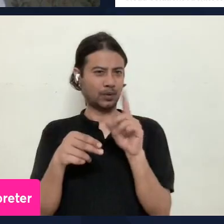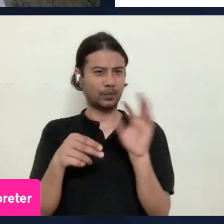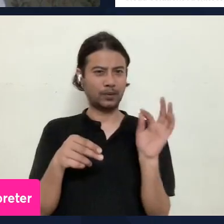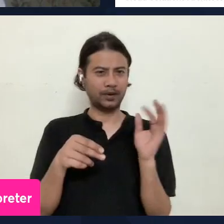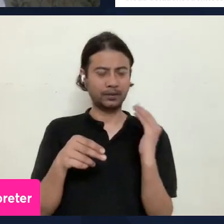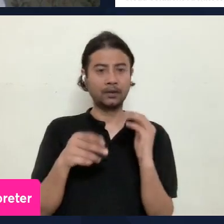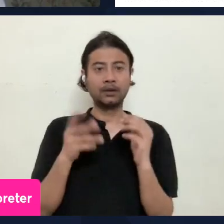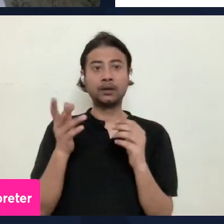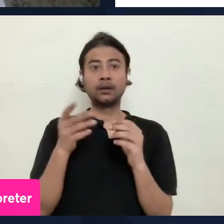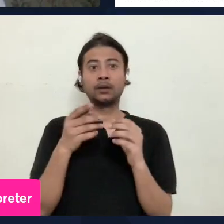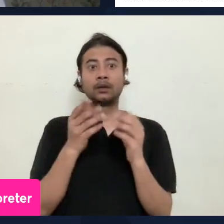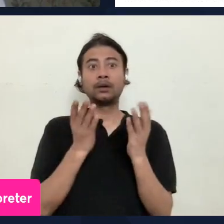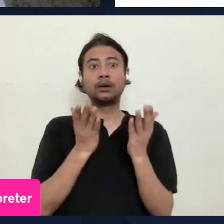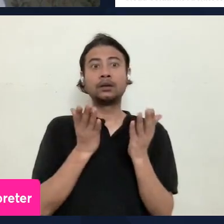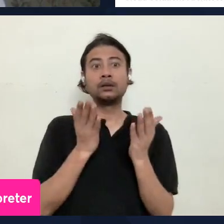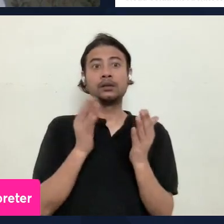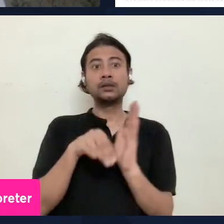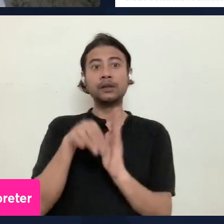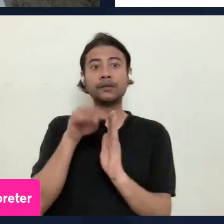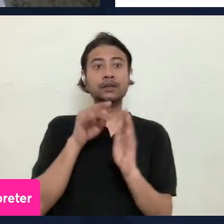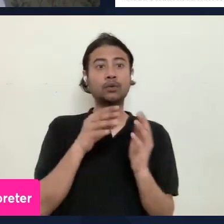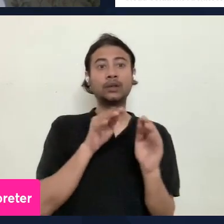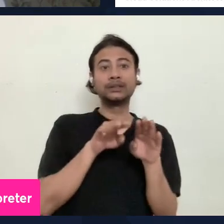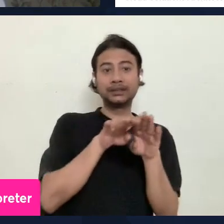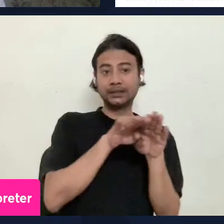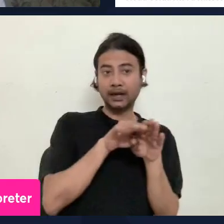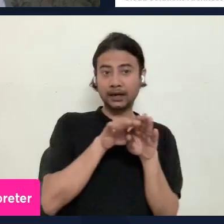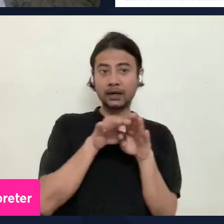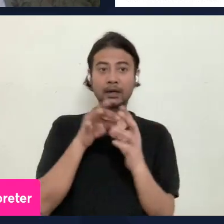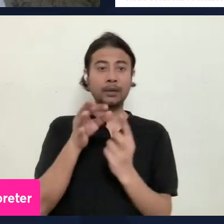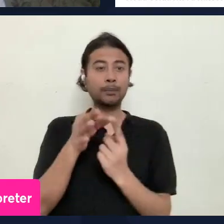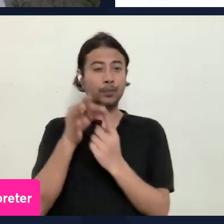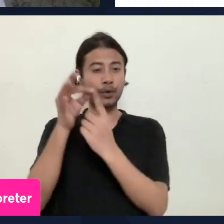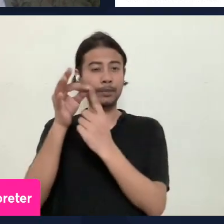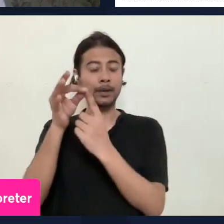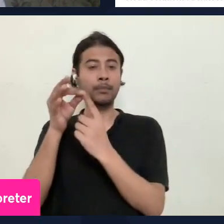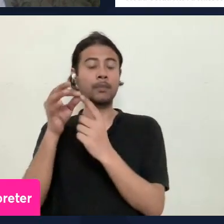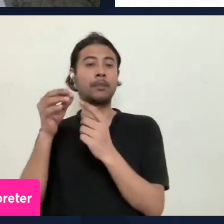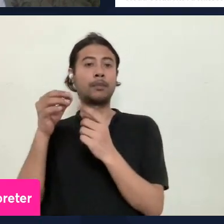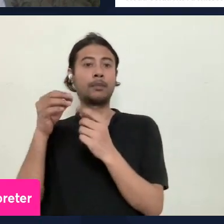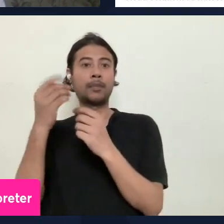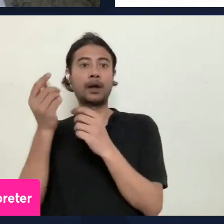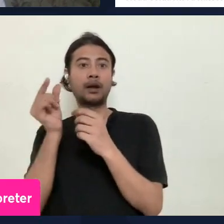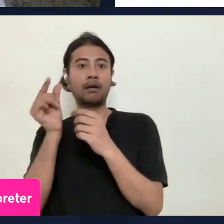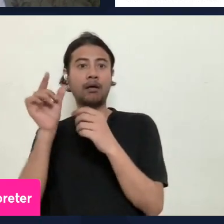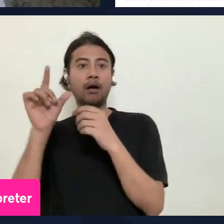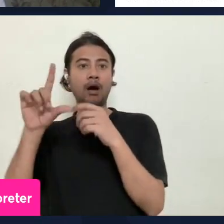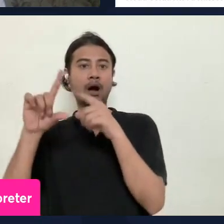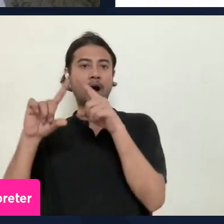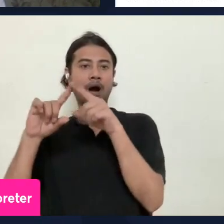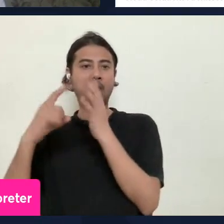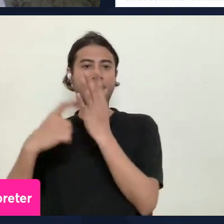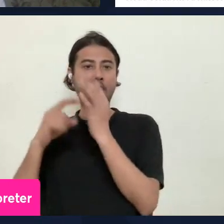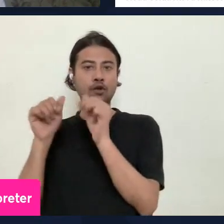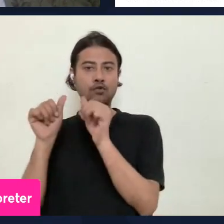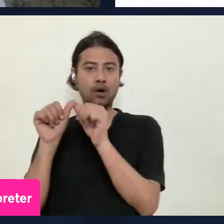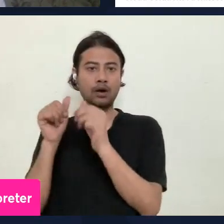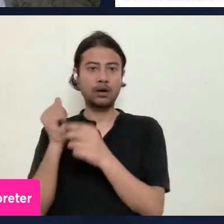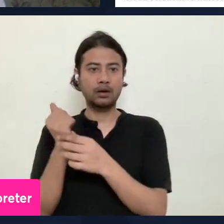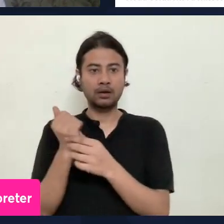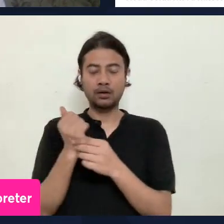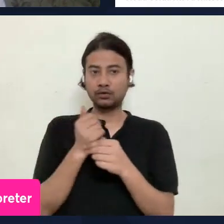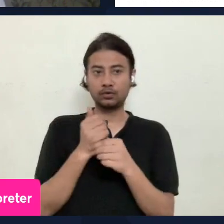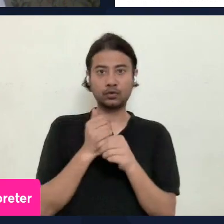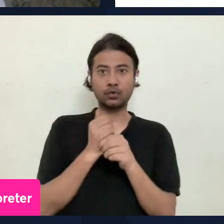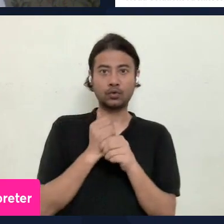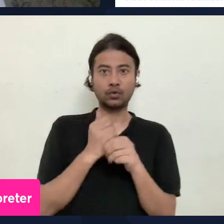levels: standard, premium, and ultra. And your performance went up as you went up from standard to premium and ultra, right up to ultra